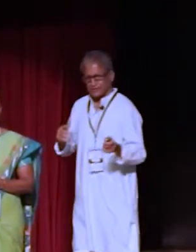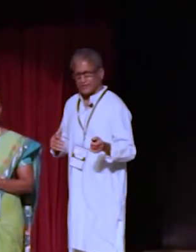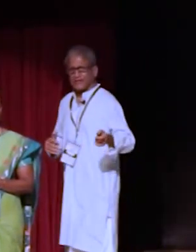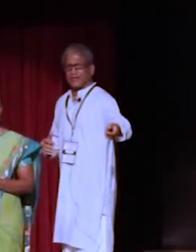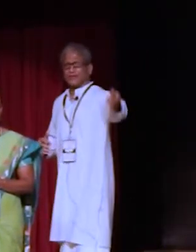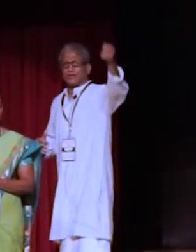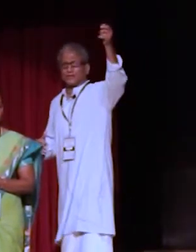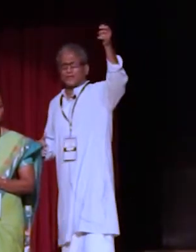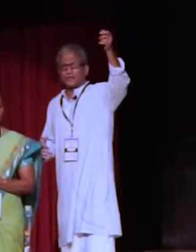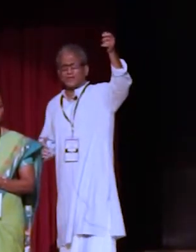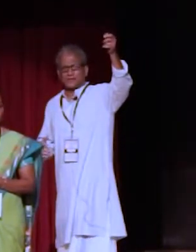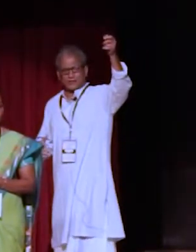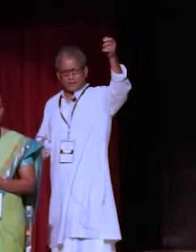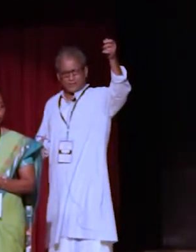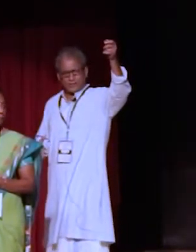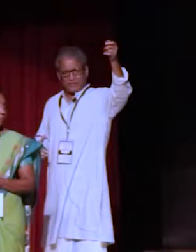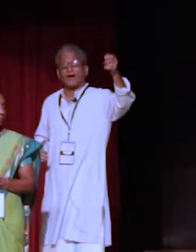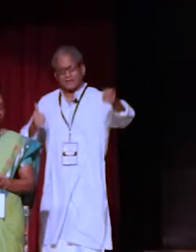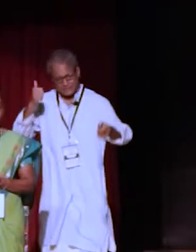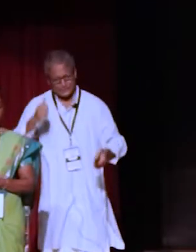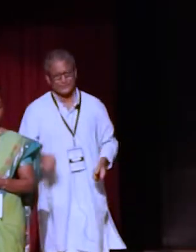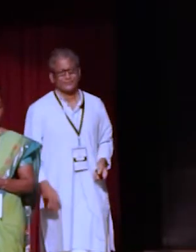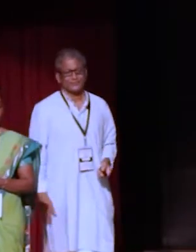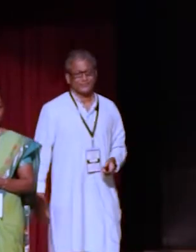We did the test. Can you increase the volume, please? I thought